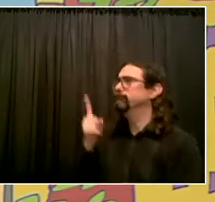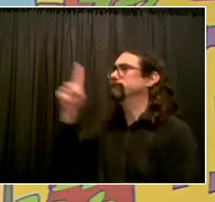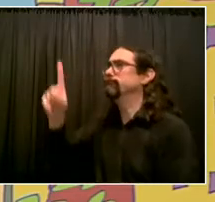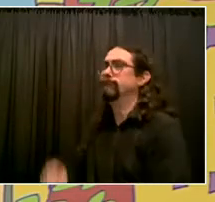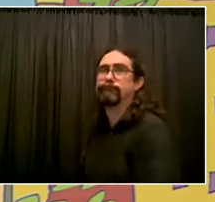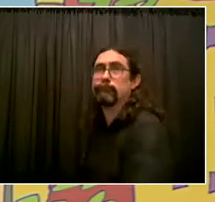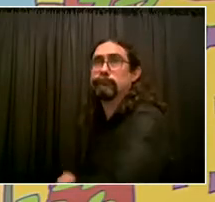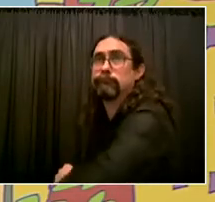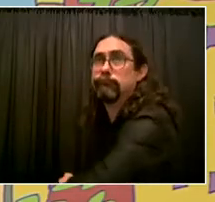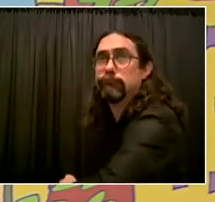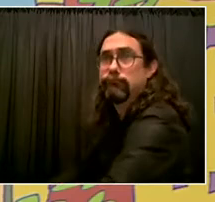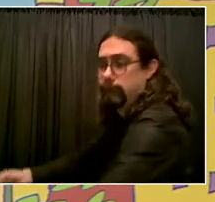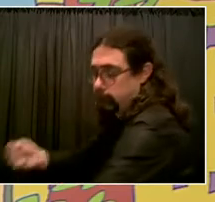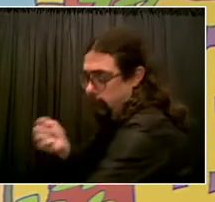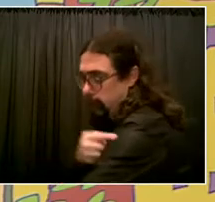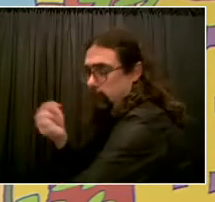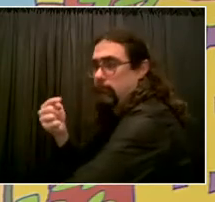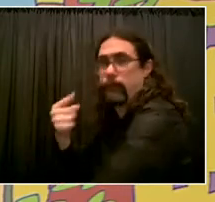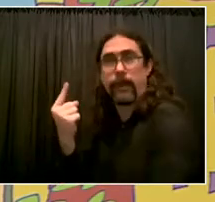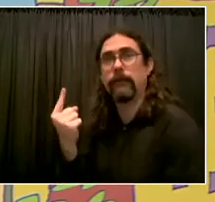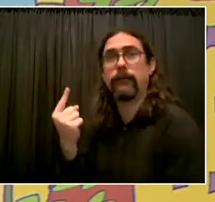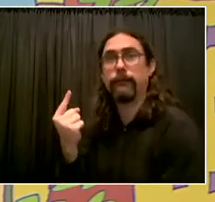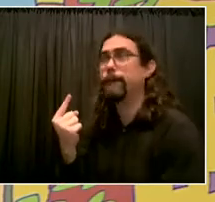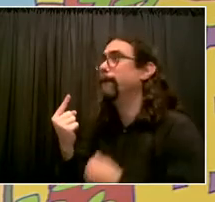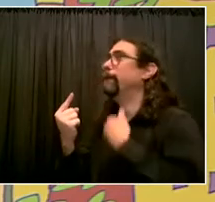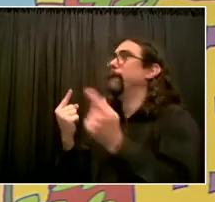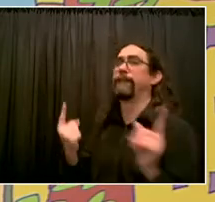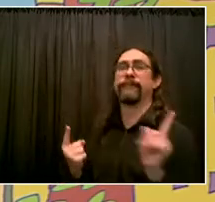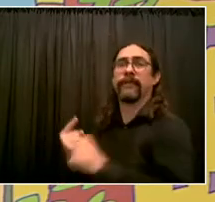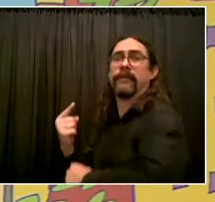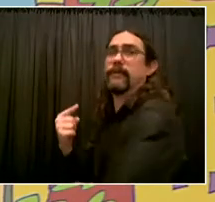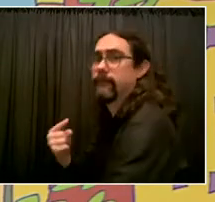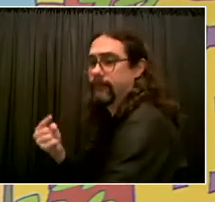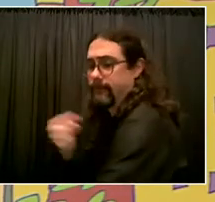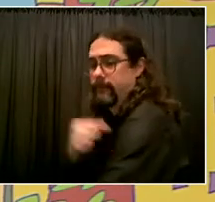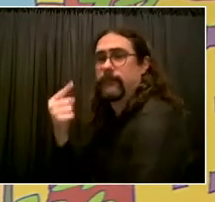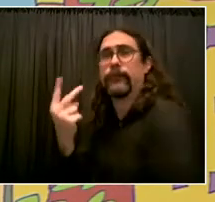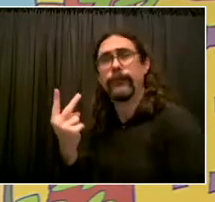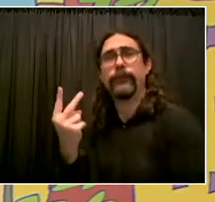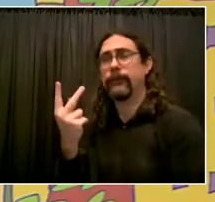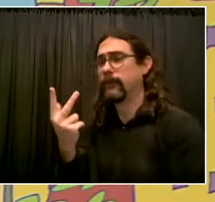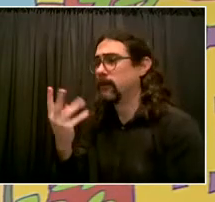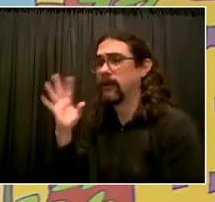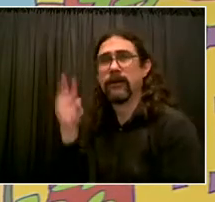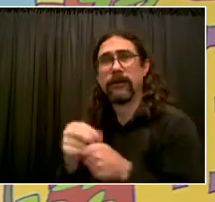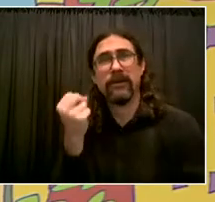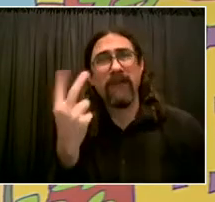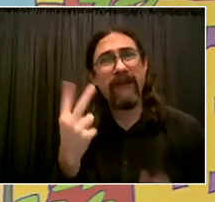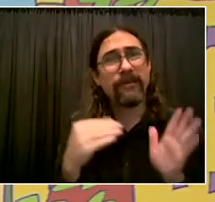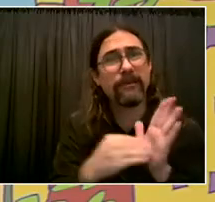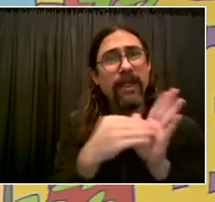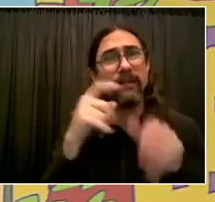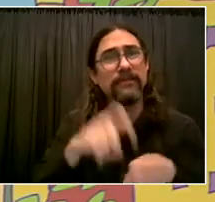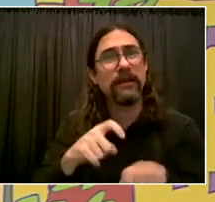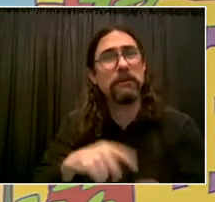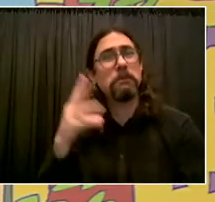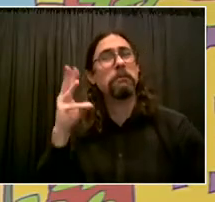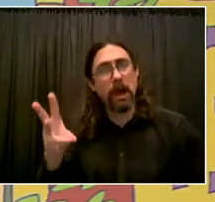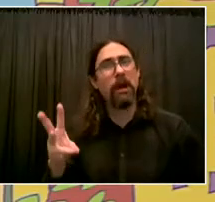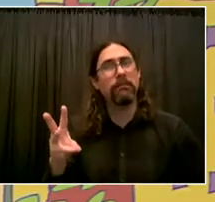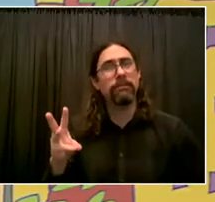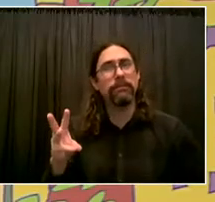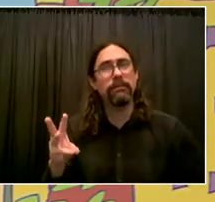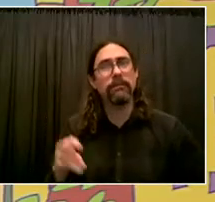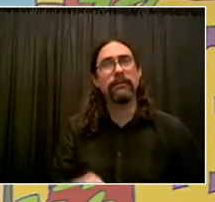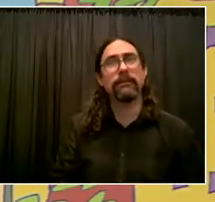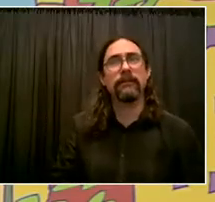first dose, and that's fewer and fewer people now. We're well over 6 million New Yorkers who have gotten the first dose at least, but there's still people out there who need it. Obviously, we're